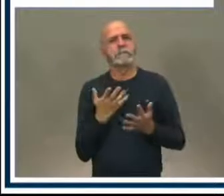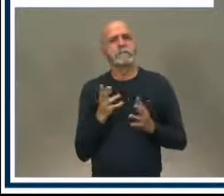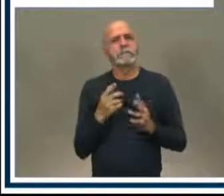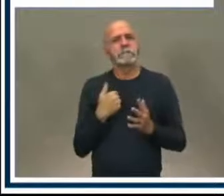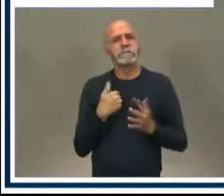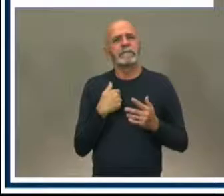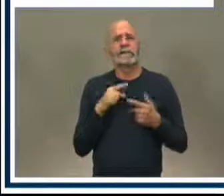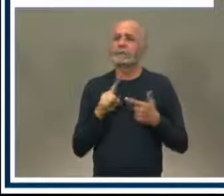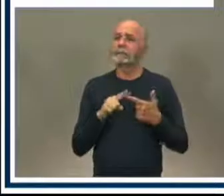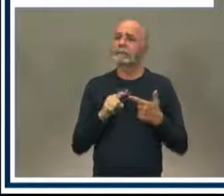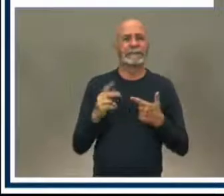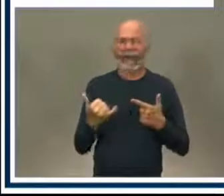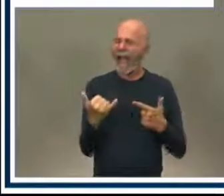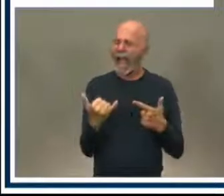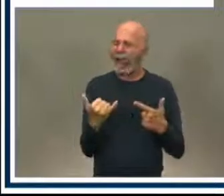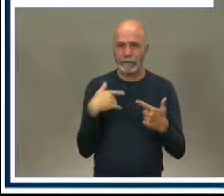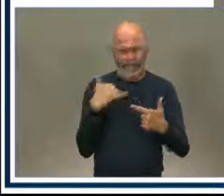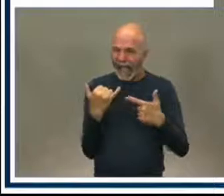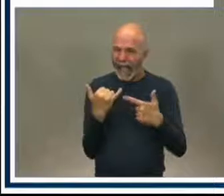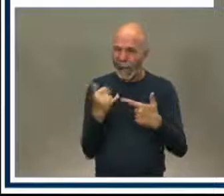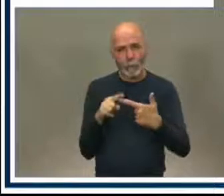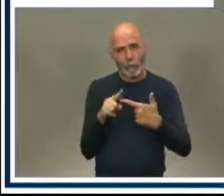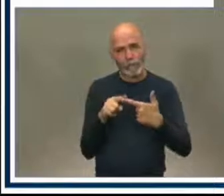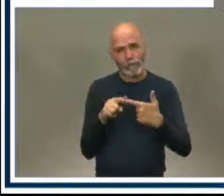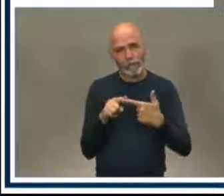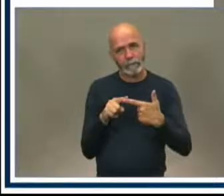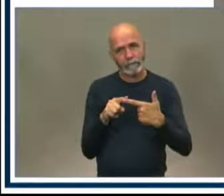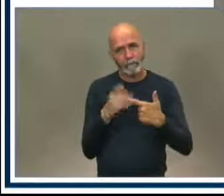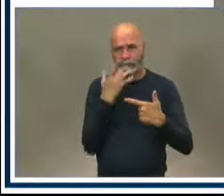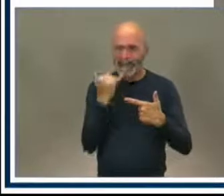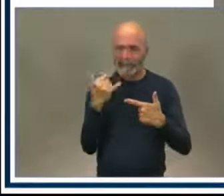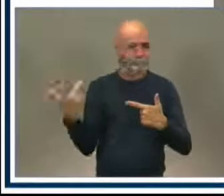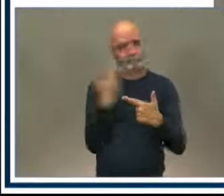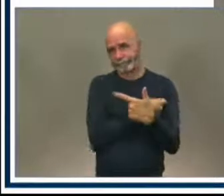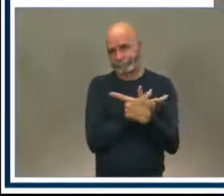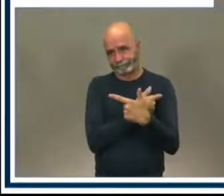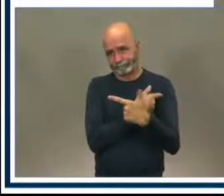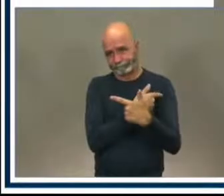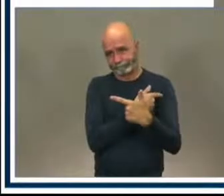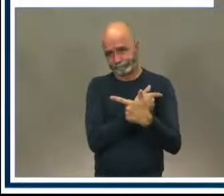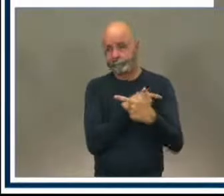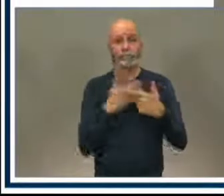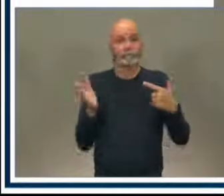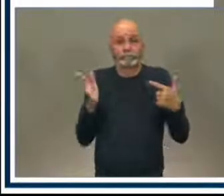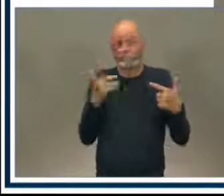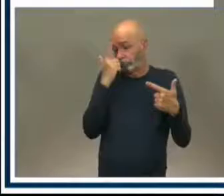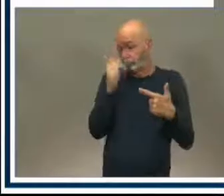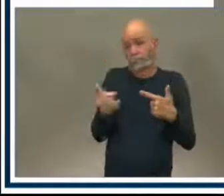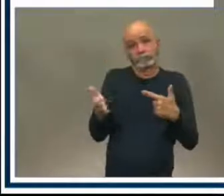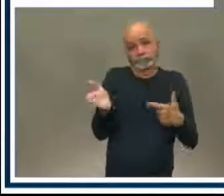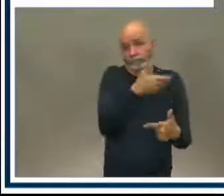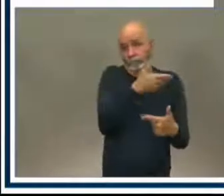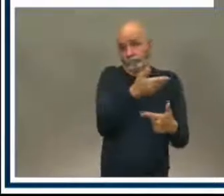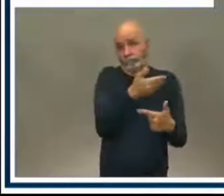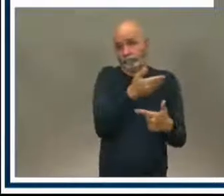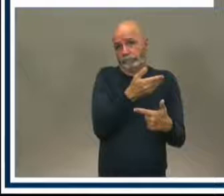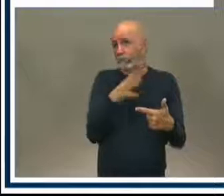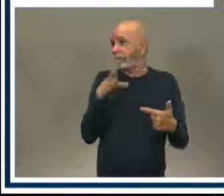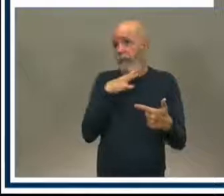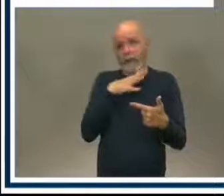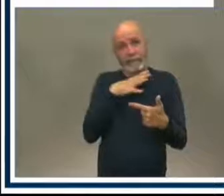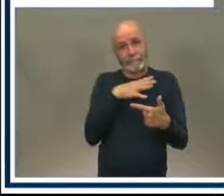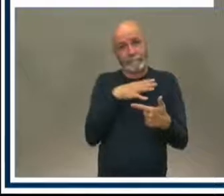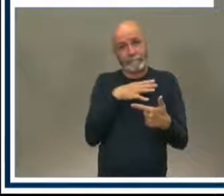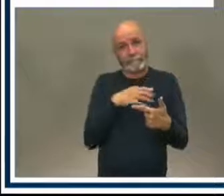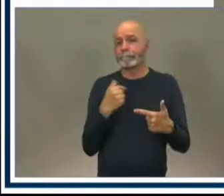that second dose sooner. So we want to give people the choice. As much as possible, like in